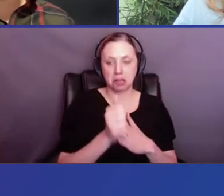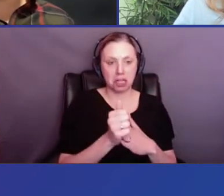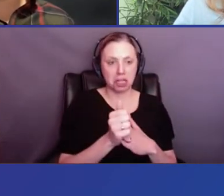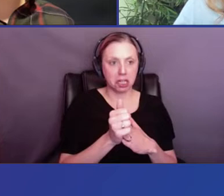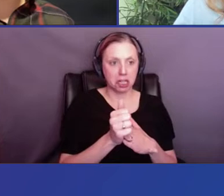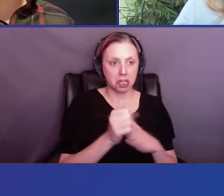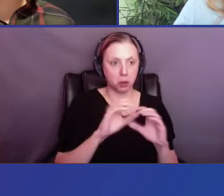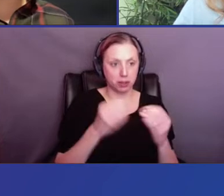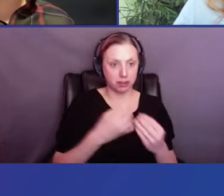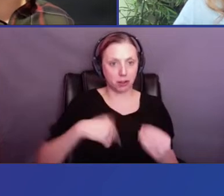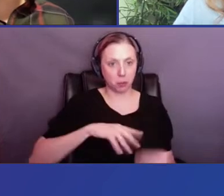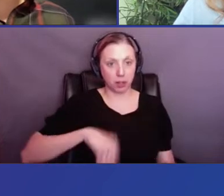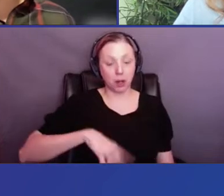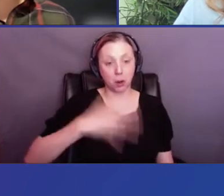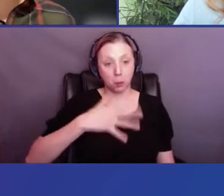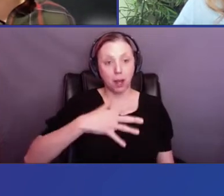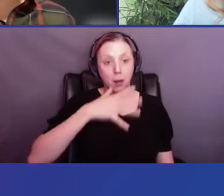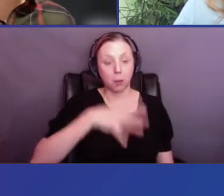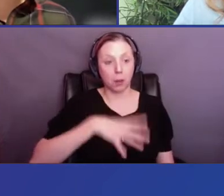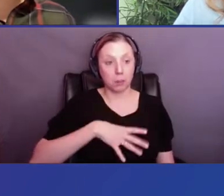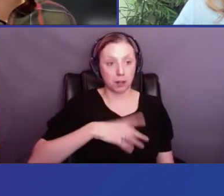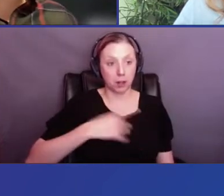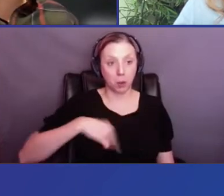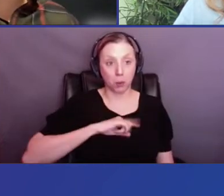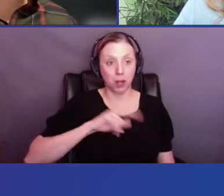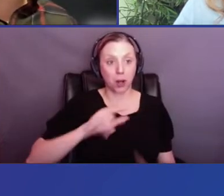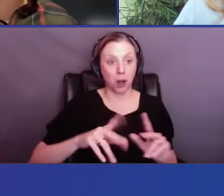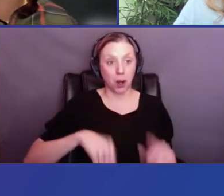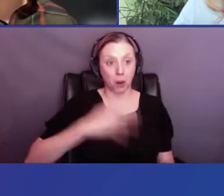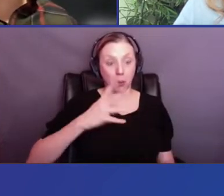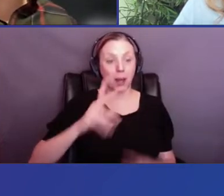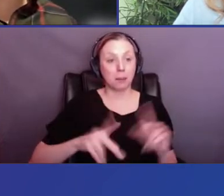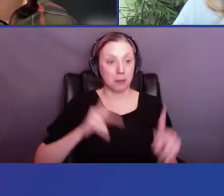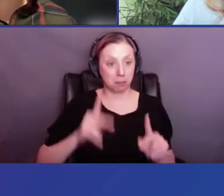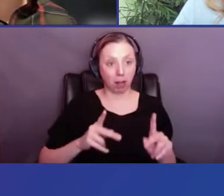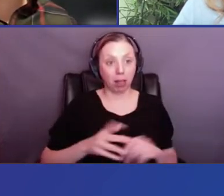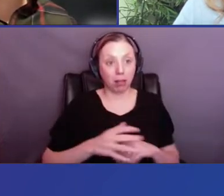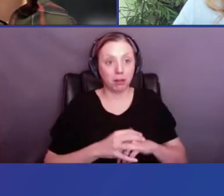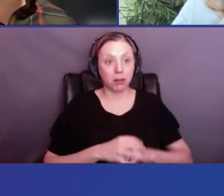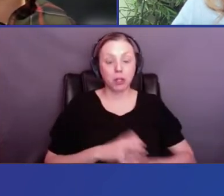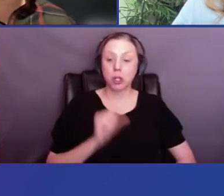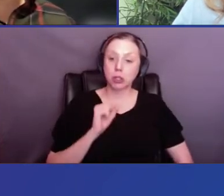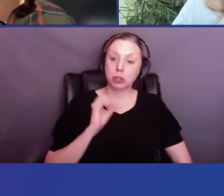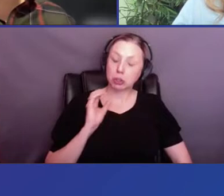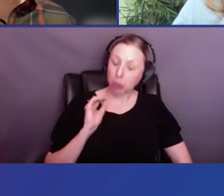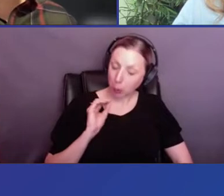are white women, are white folks, are white people. And so